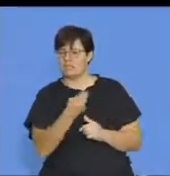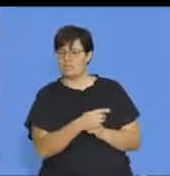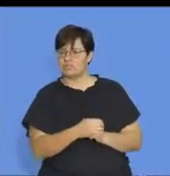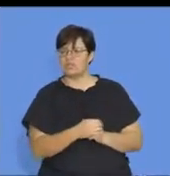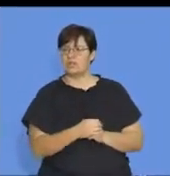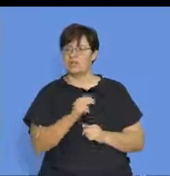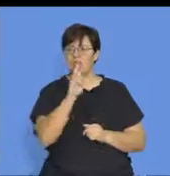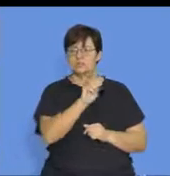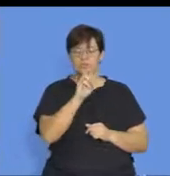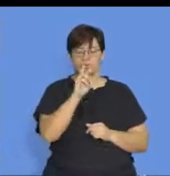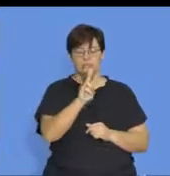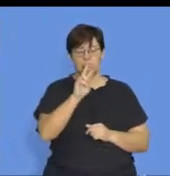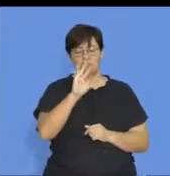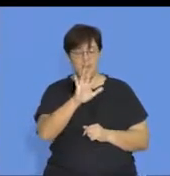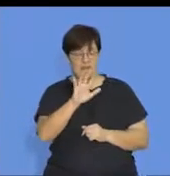taken